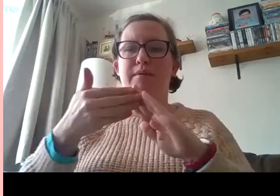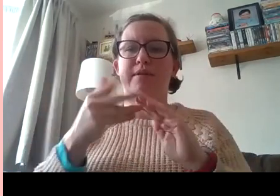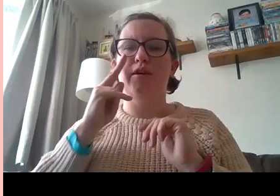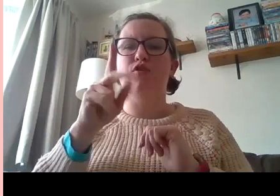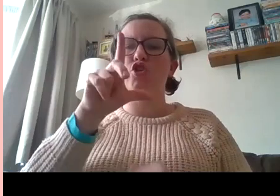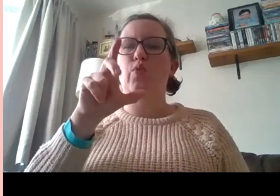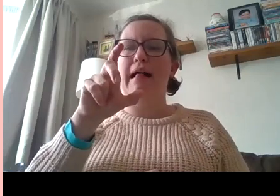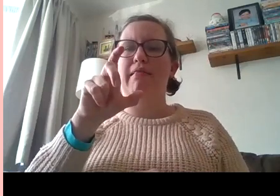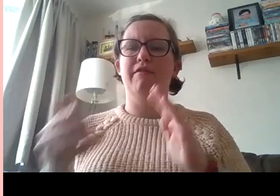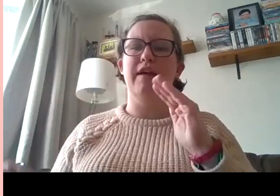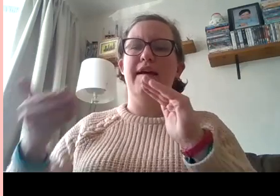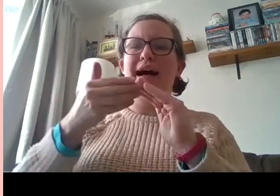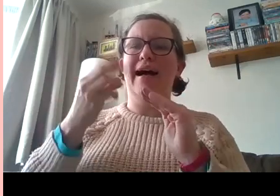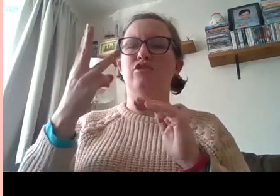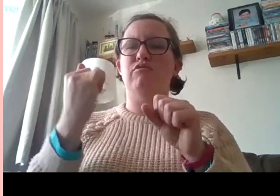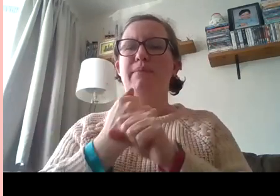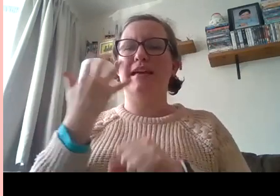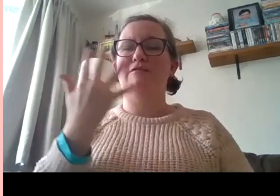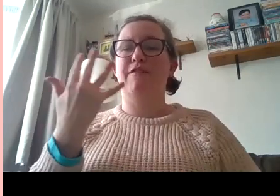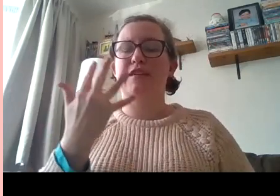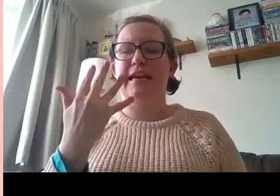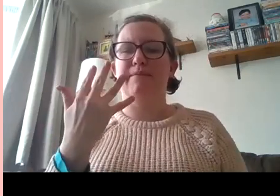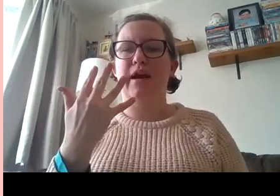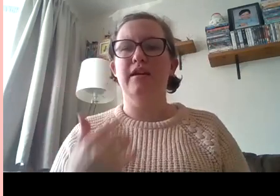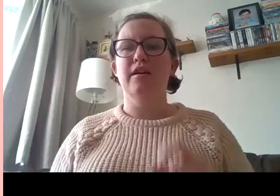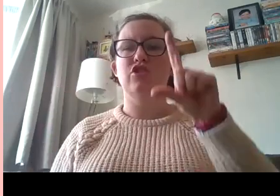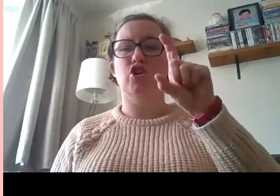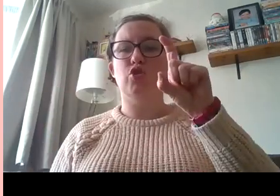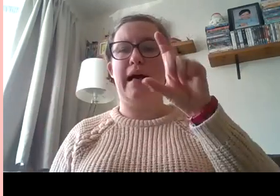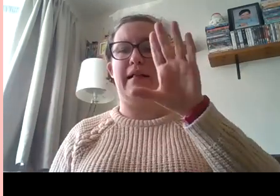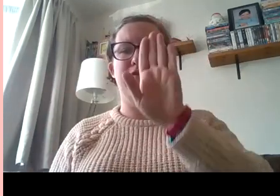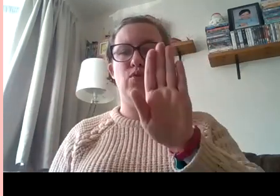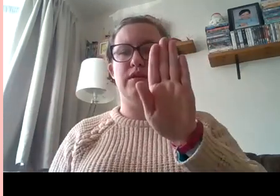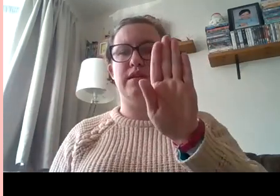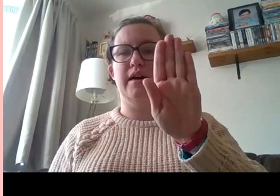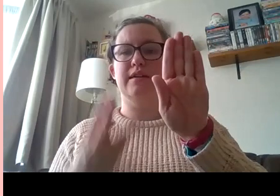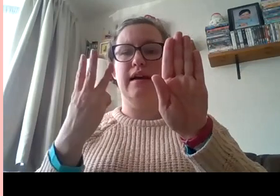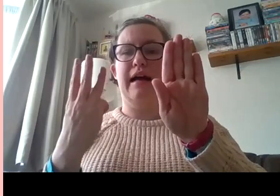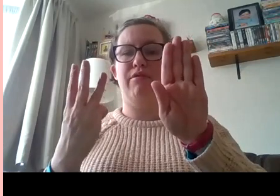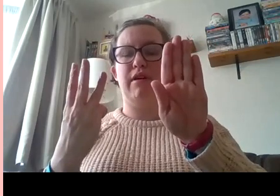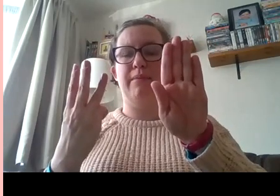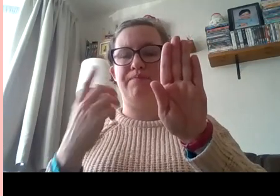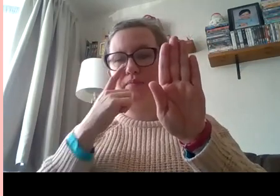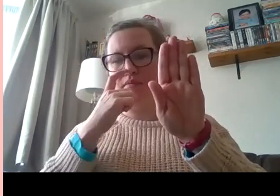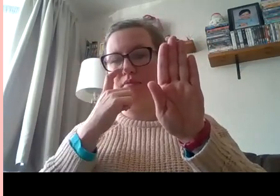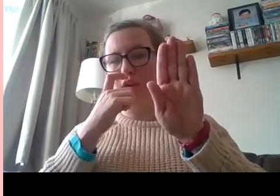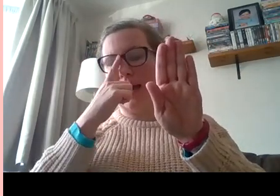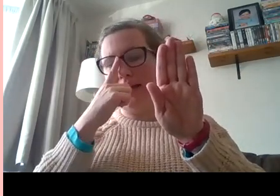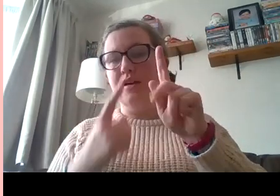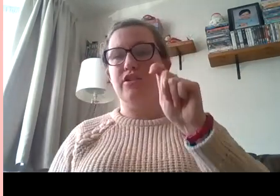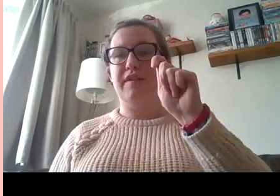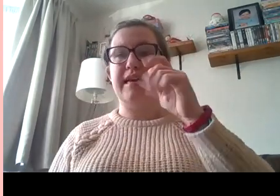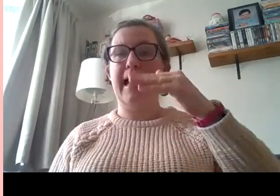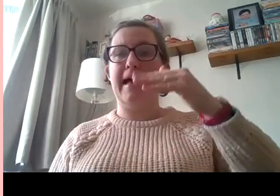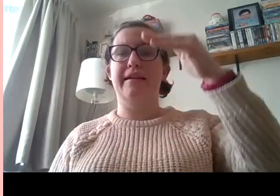different sums. So you've got 12, add 3 makes 15, okay? So you've got 12 on one side and 3,